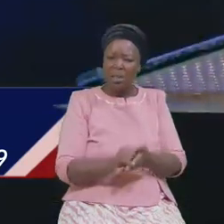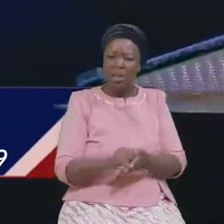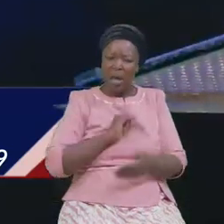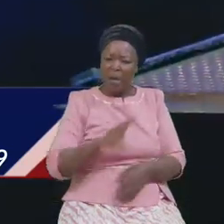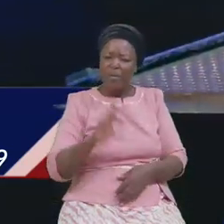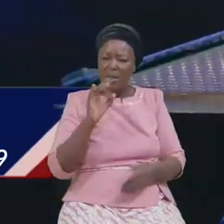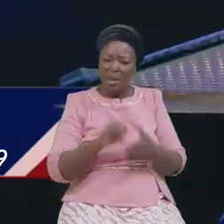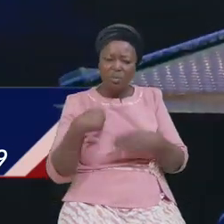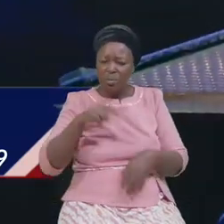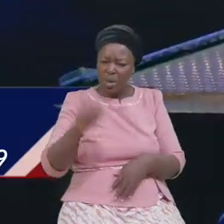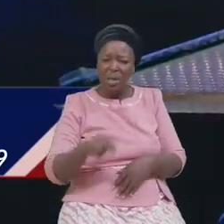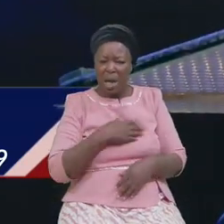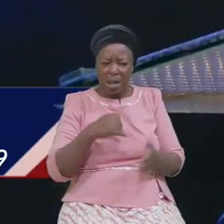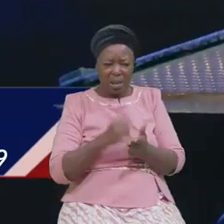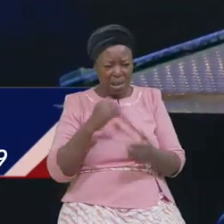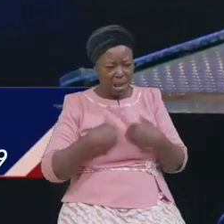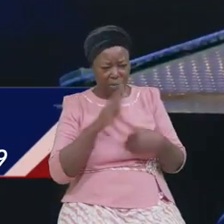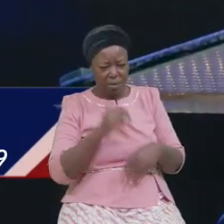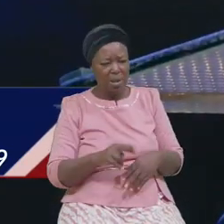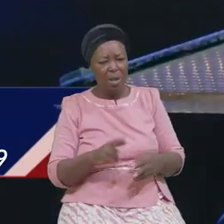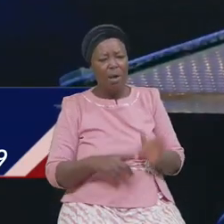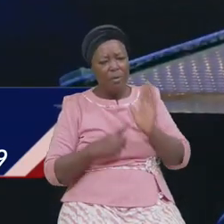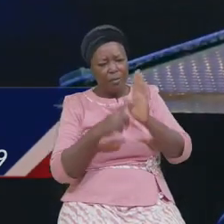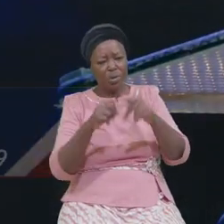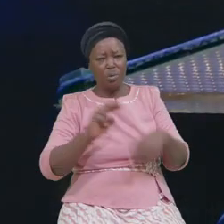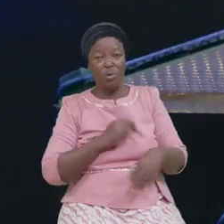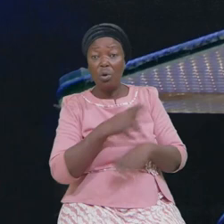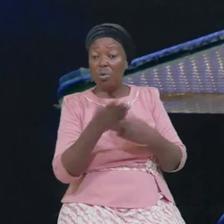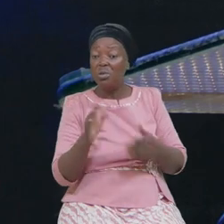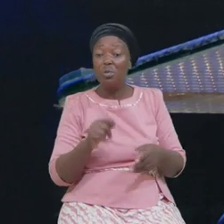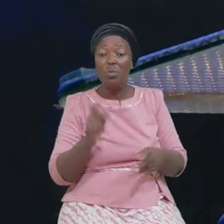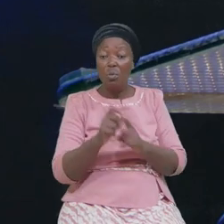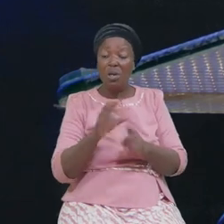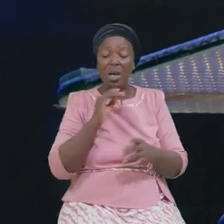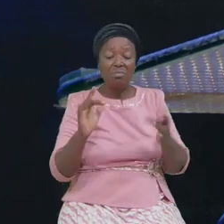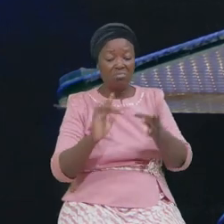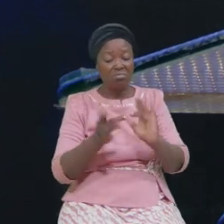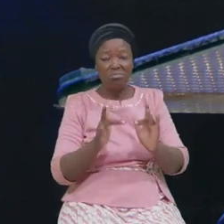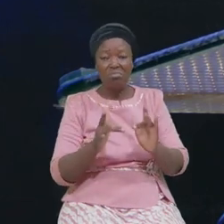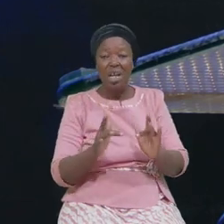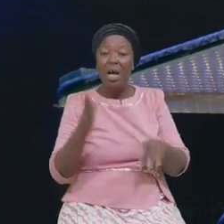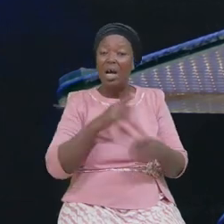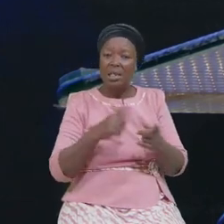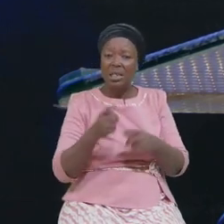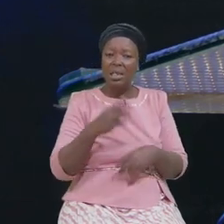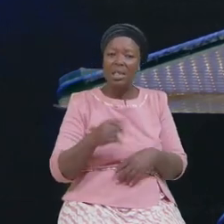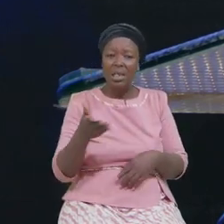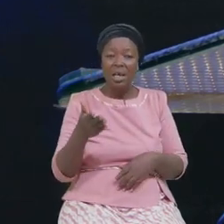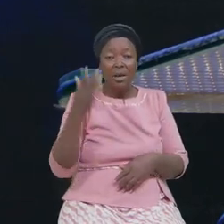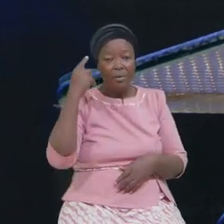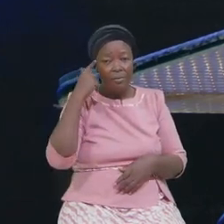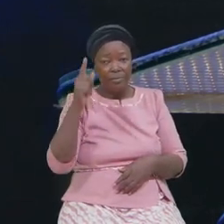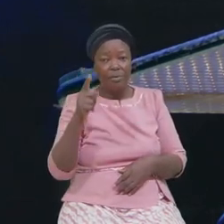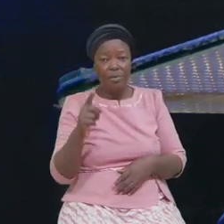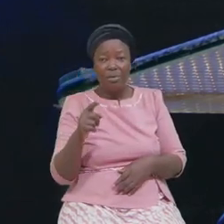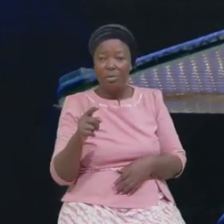been revealed to us. Those things are there online. They're there in the YouTube. They're there from, you know, the